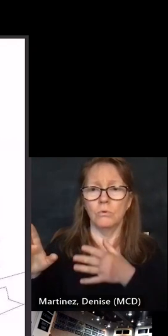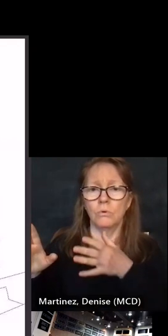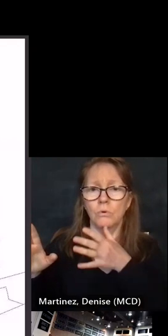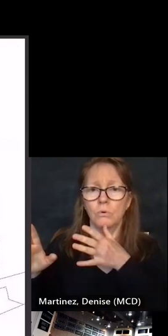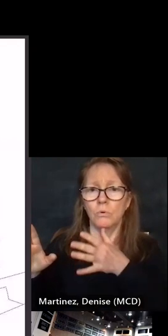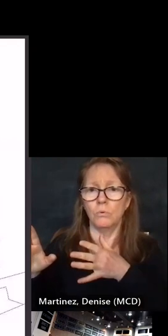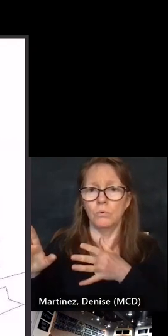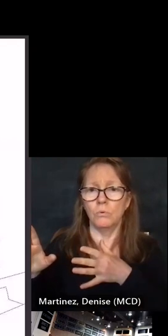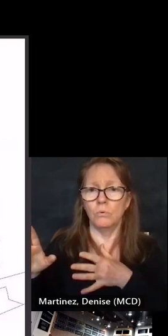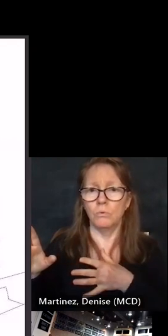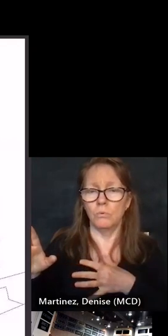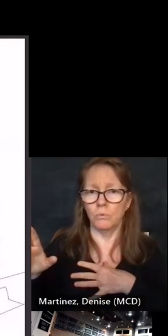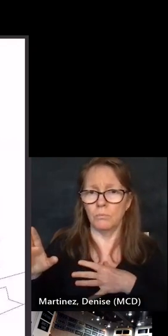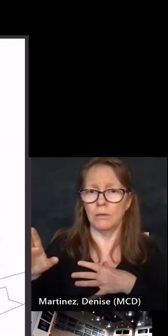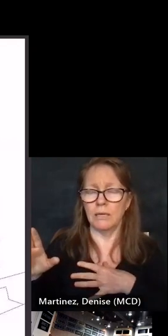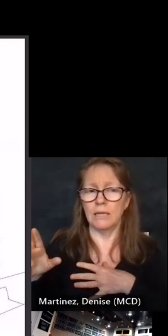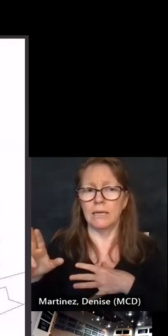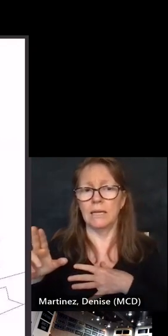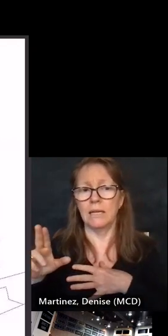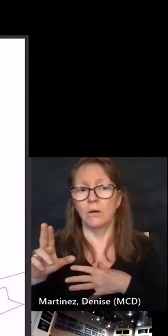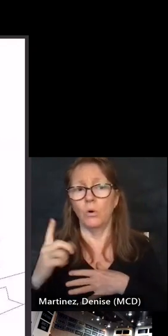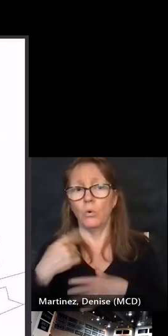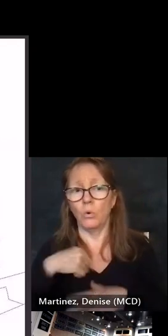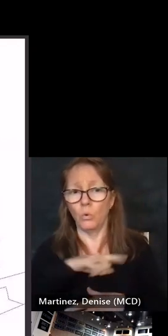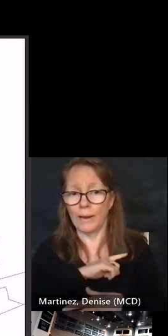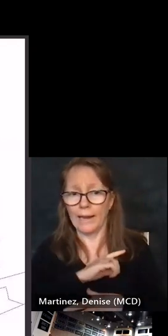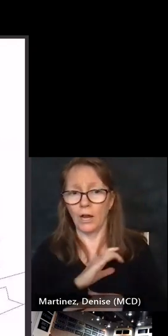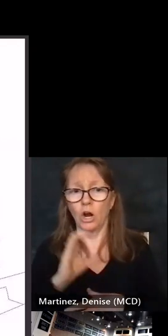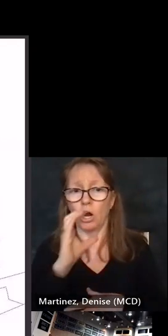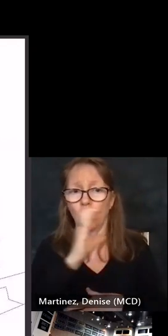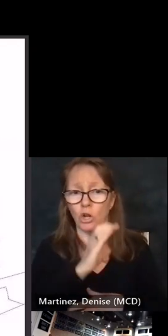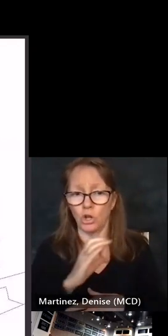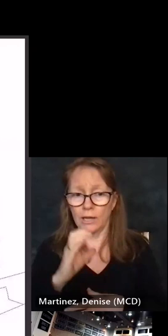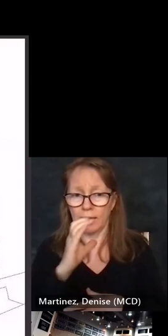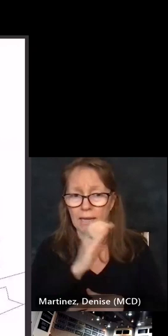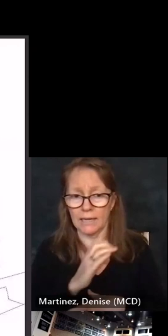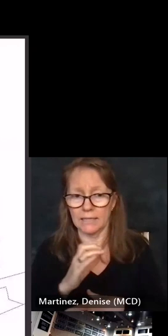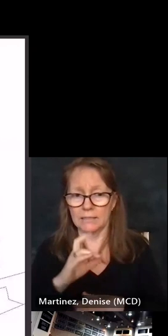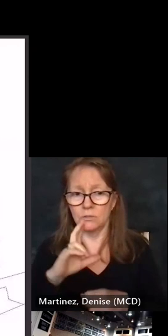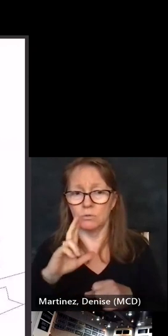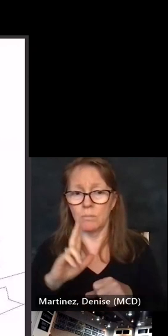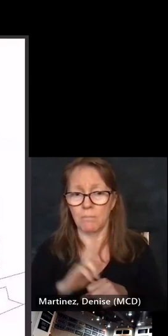In the sense that it's looking to maximize all of the